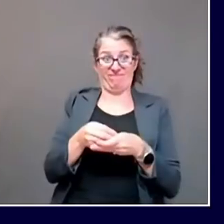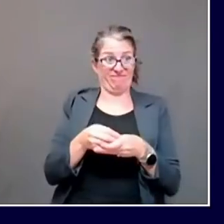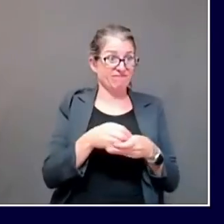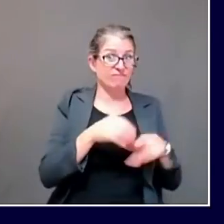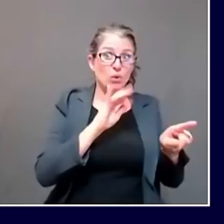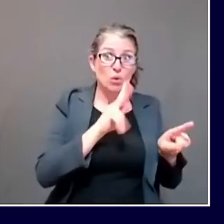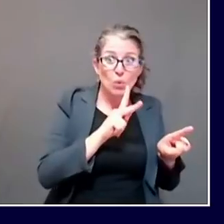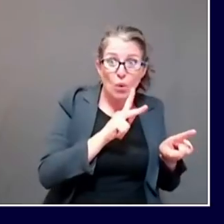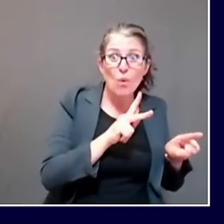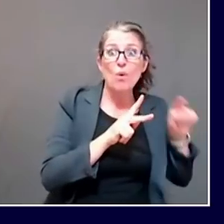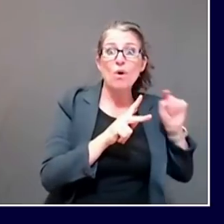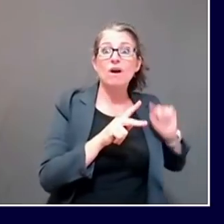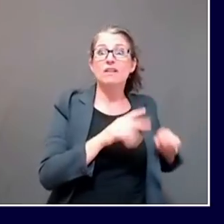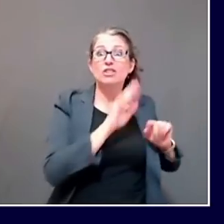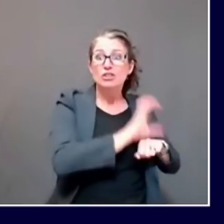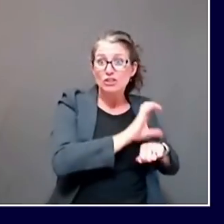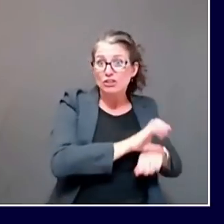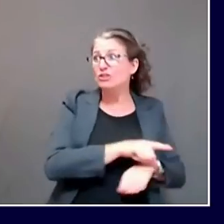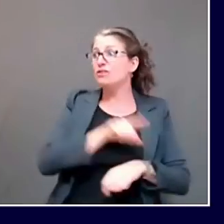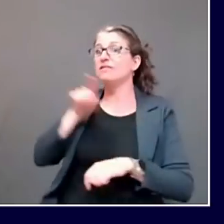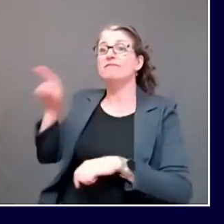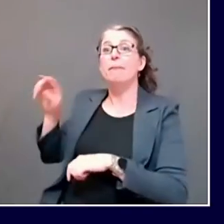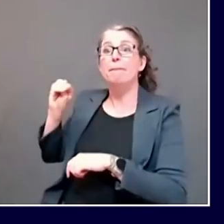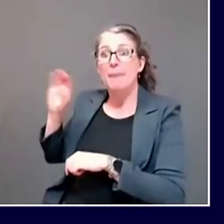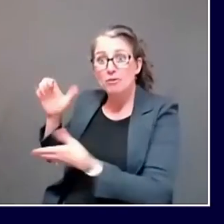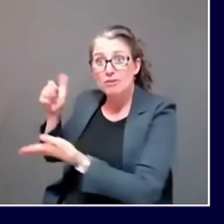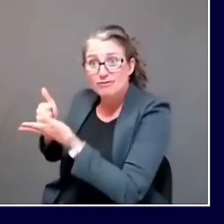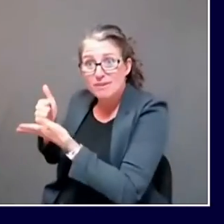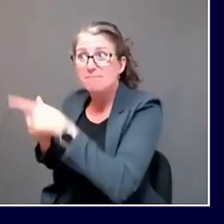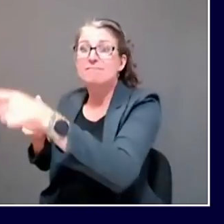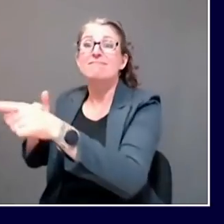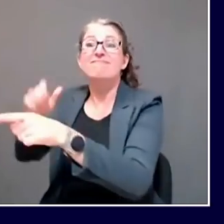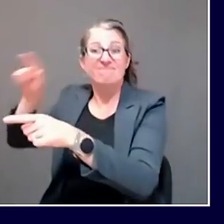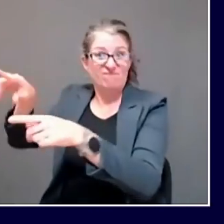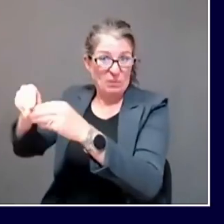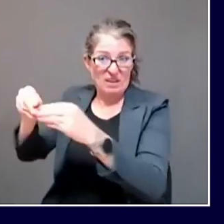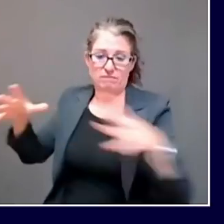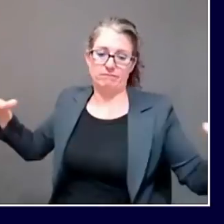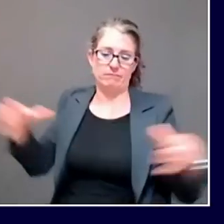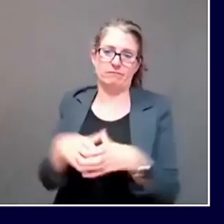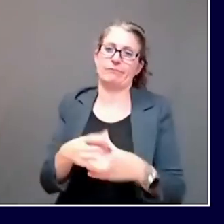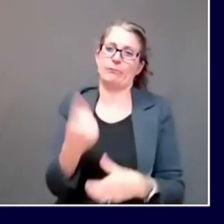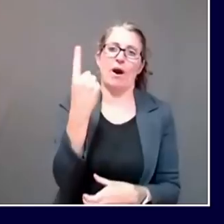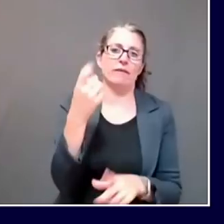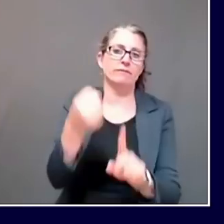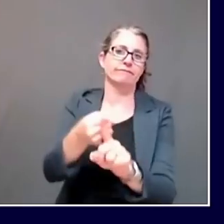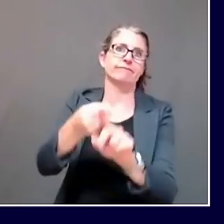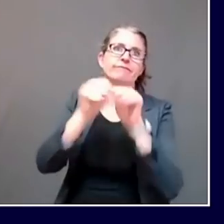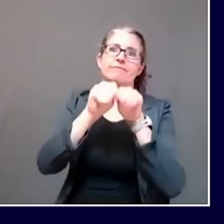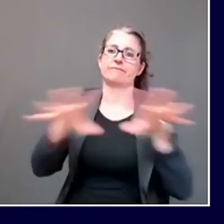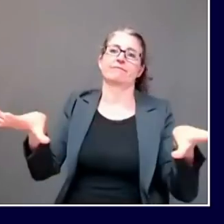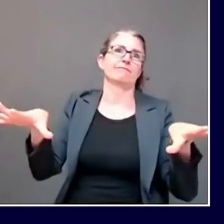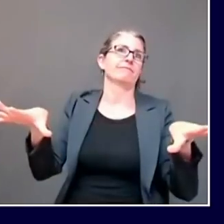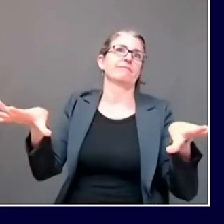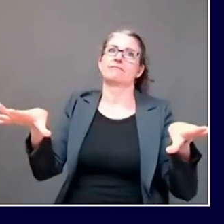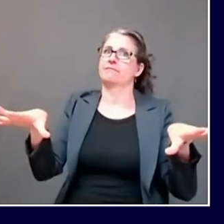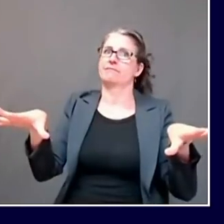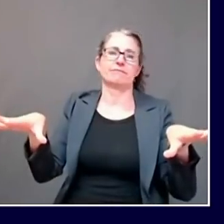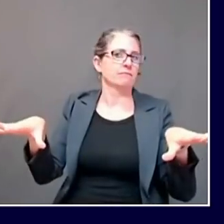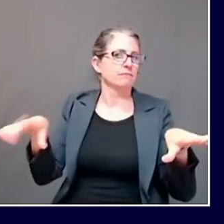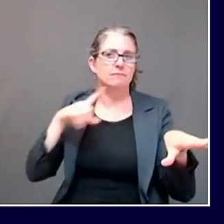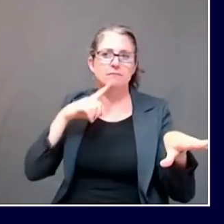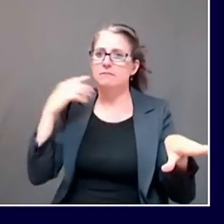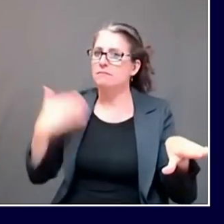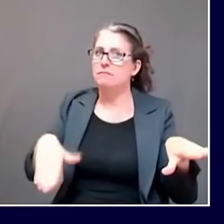our contact tracers have actually observed and put together. Because of their hard work piecing together these various pieces